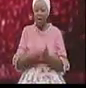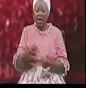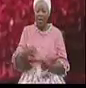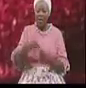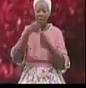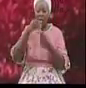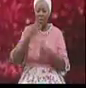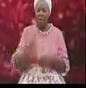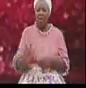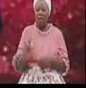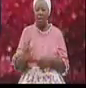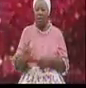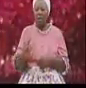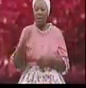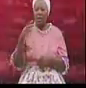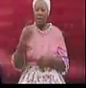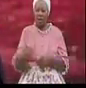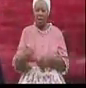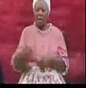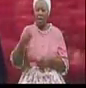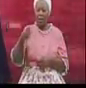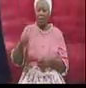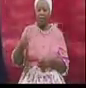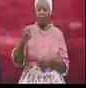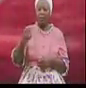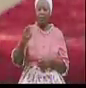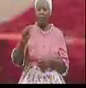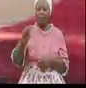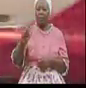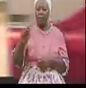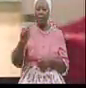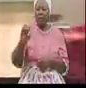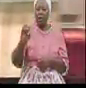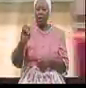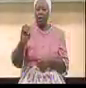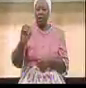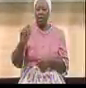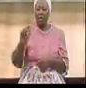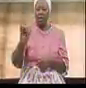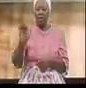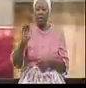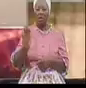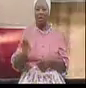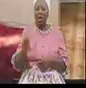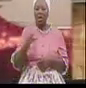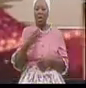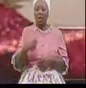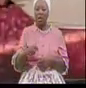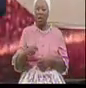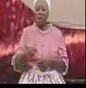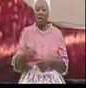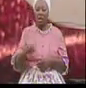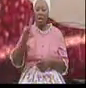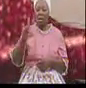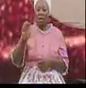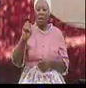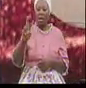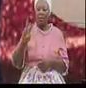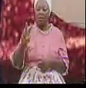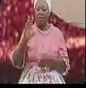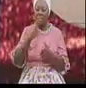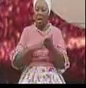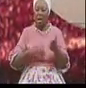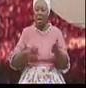especially the Pentateuch, especially Leviticus and Numbers, there's a